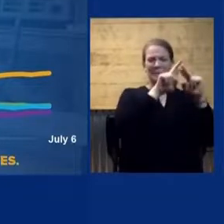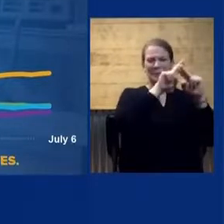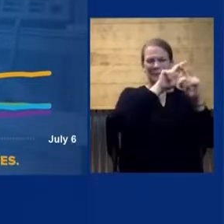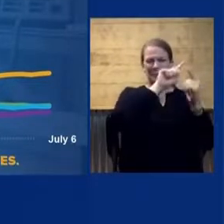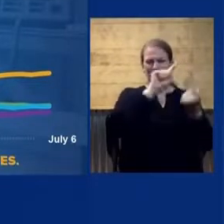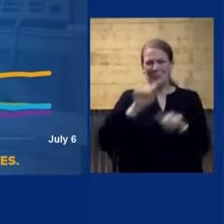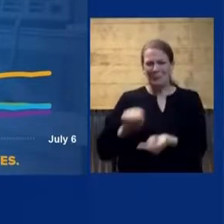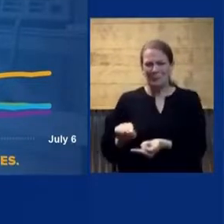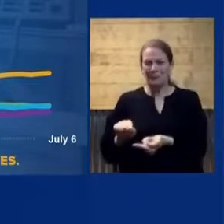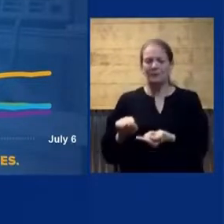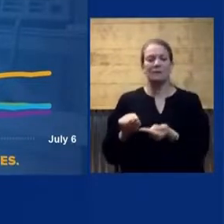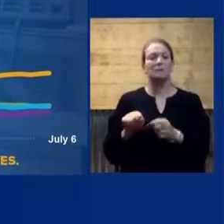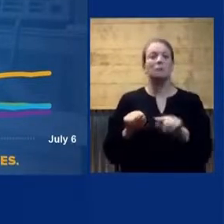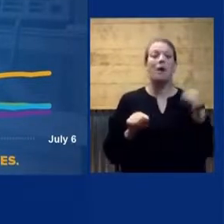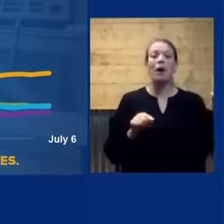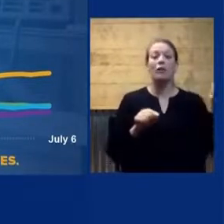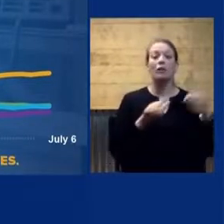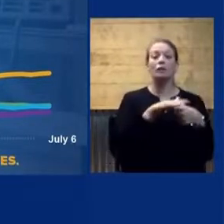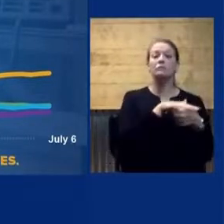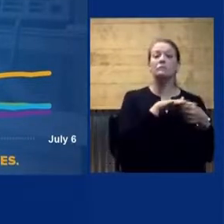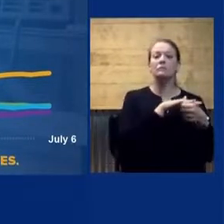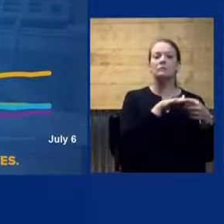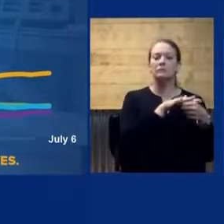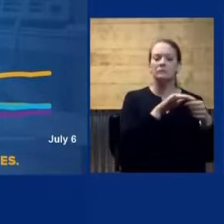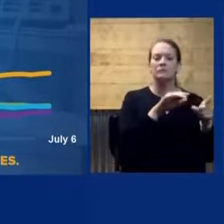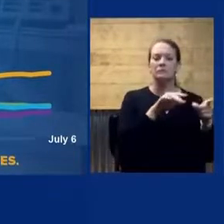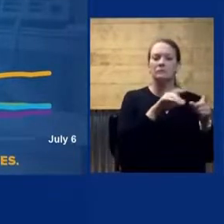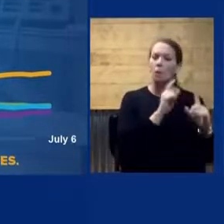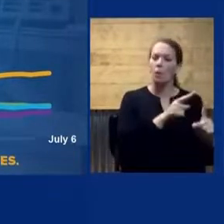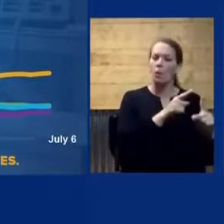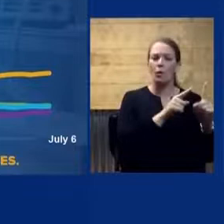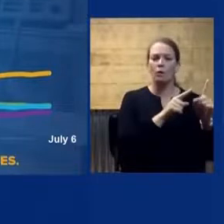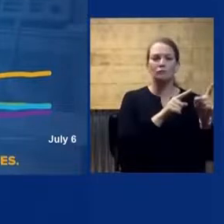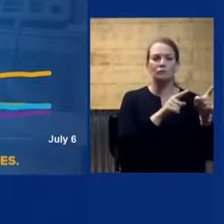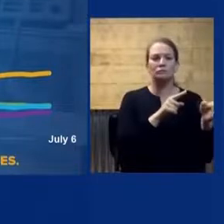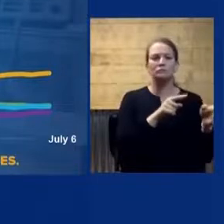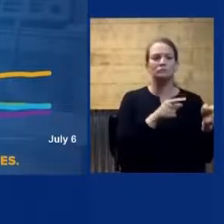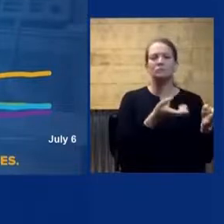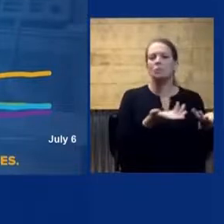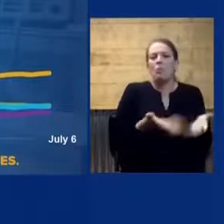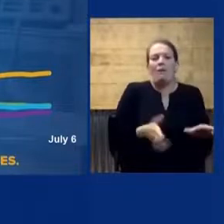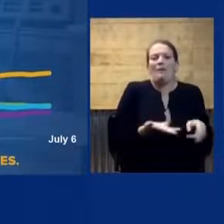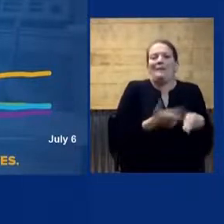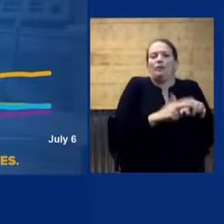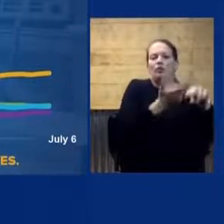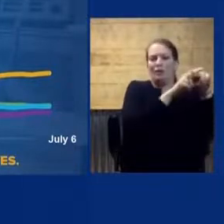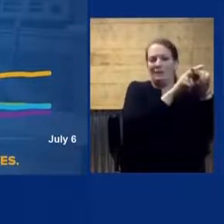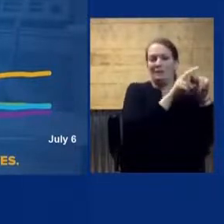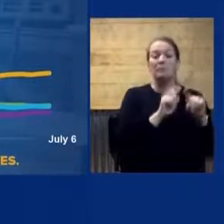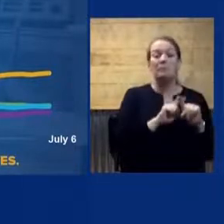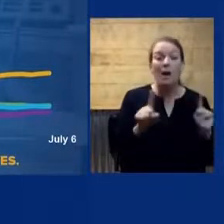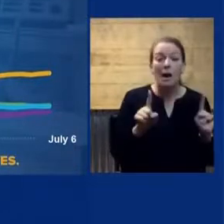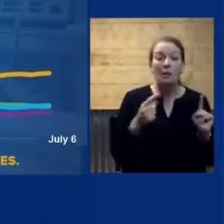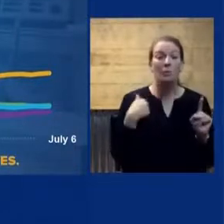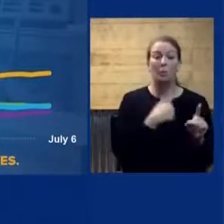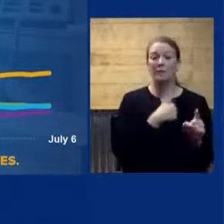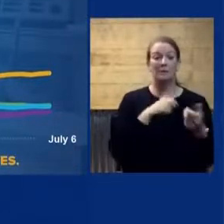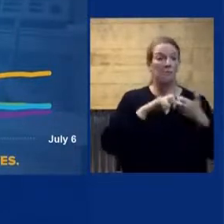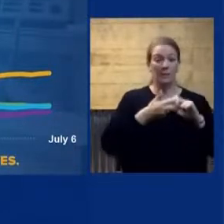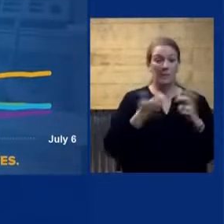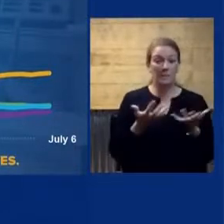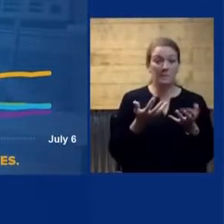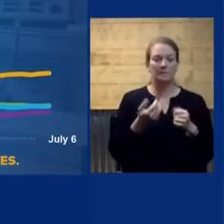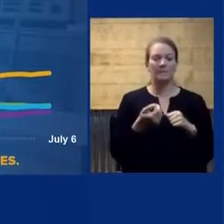just had to make sure the infection rate didn't increase. We had an added burden. We had to first bring down